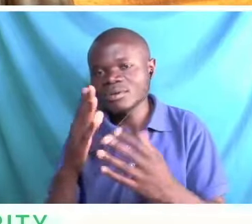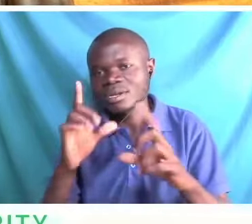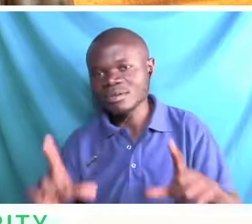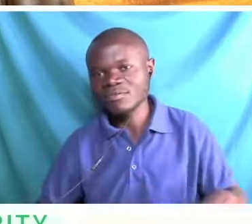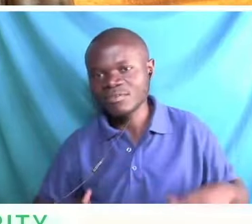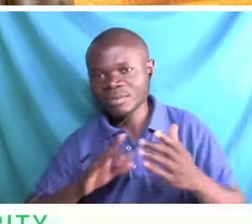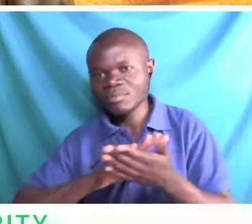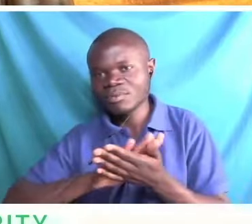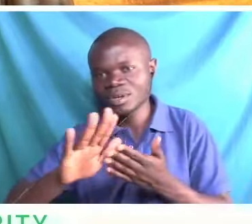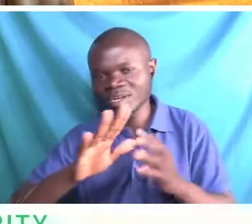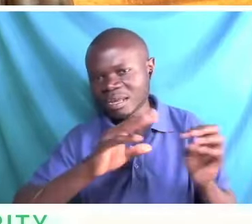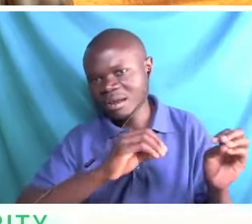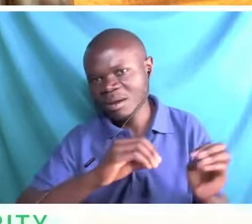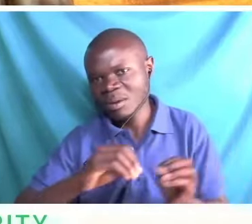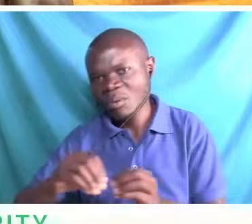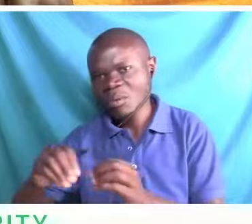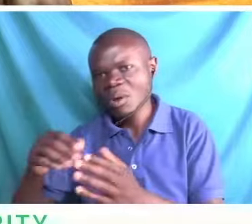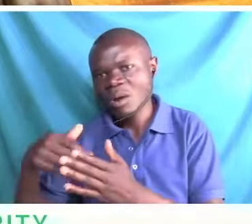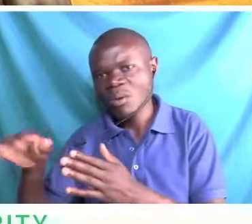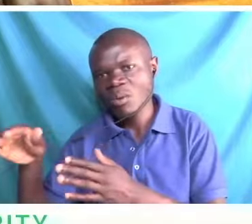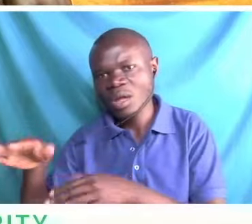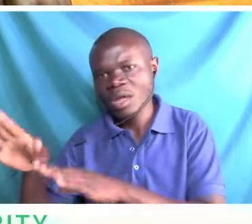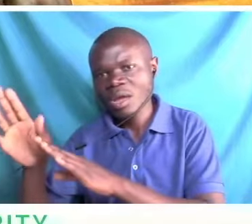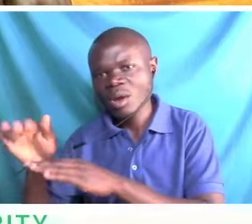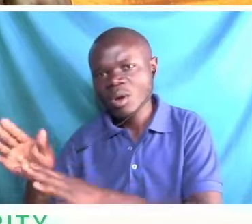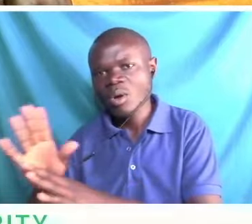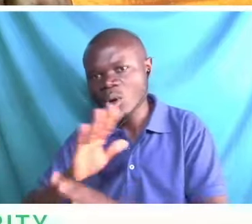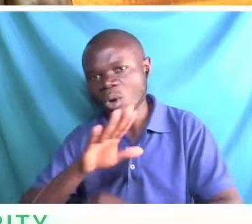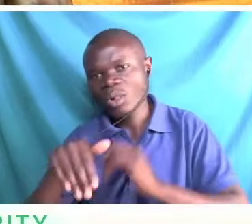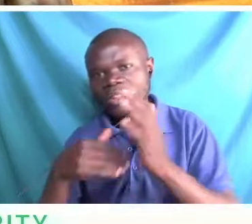Take away all the habitual sins I commit